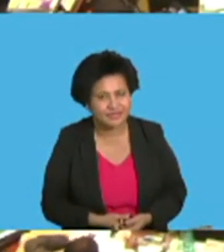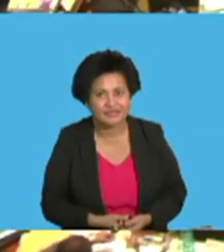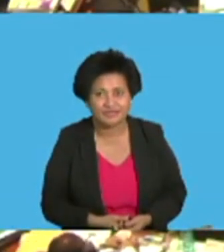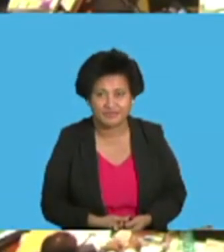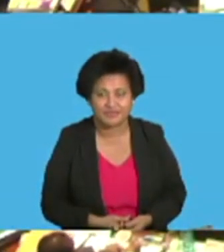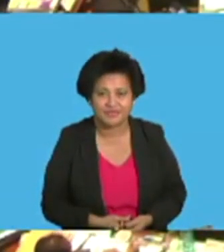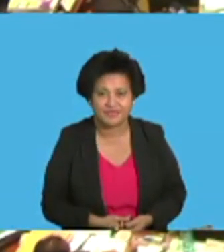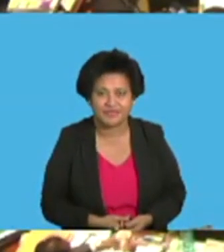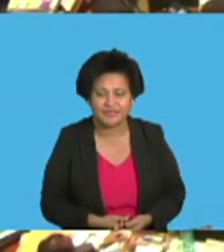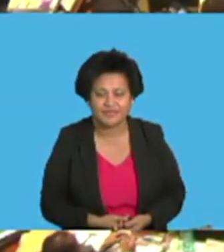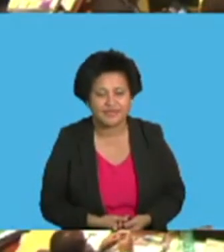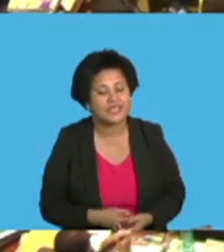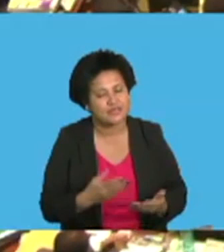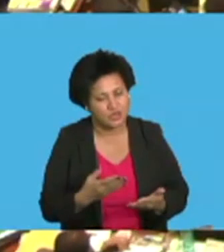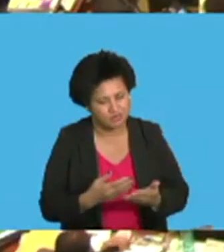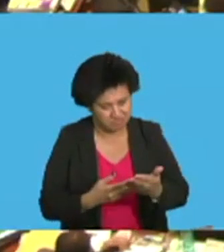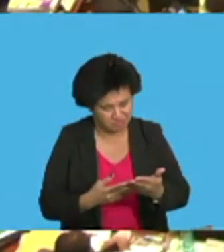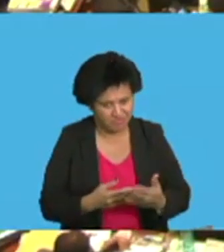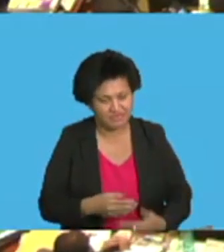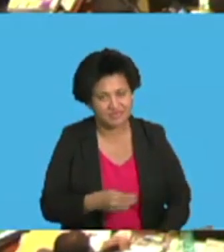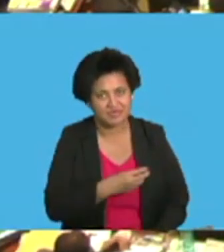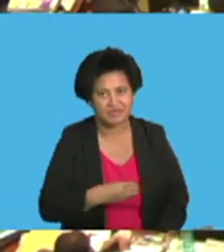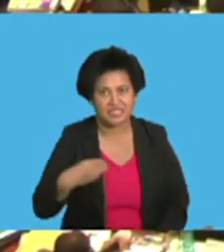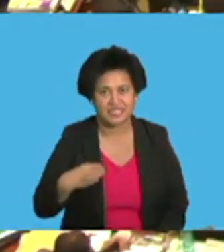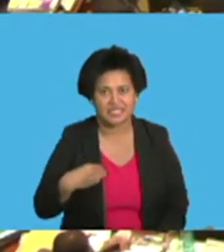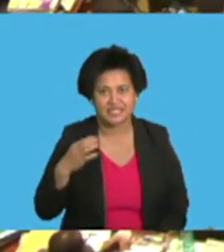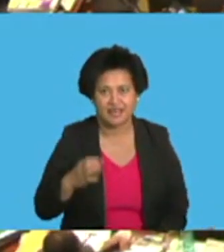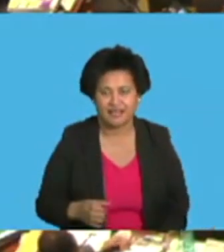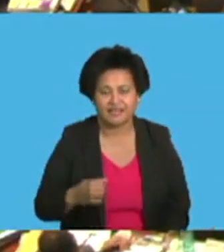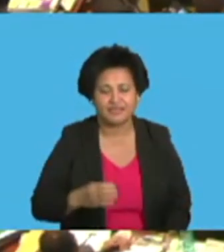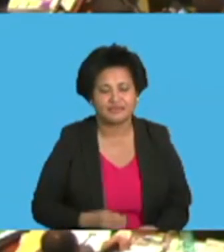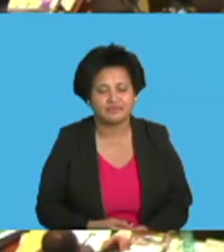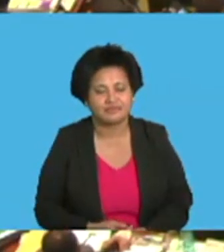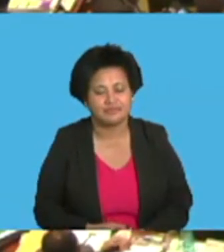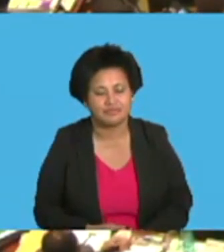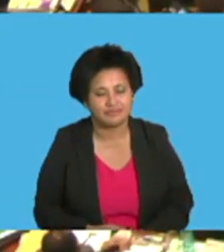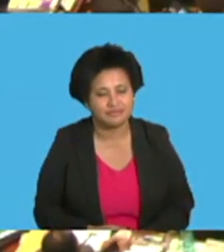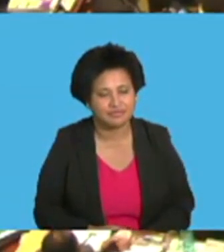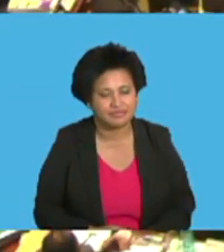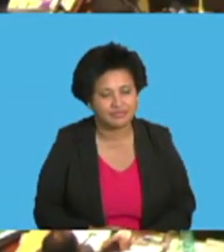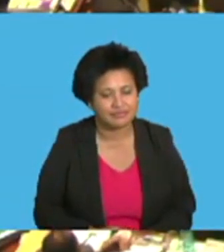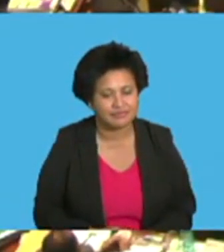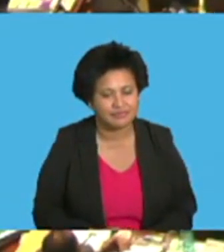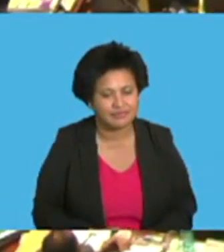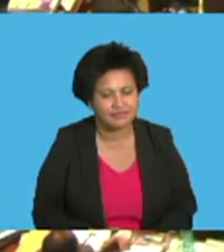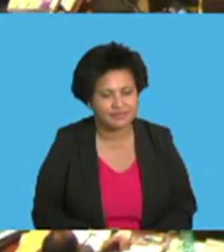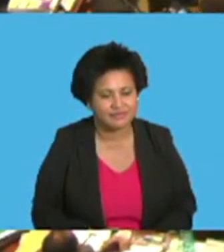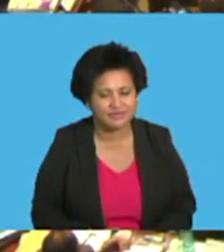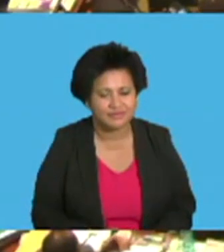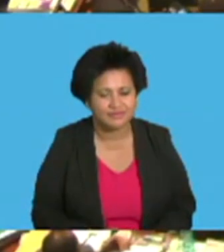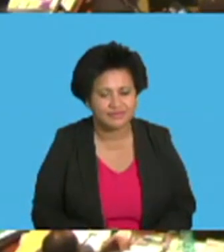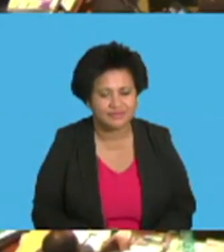Minister for Women, Children and Poverty Alleviation, the Honourable Mereseni Vuniwaga. You have the floor. Thank you, Mr. Speaker,